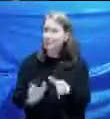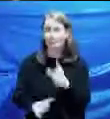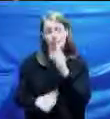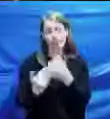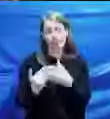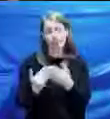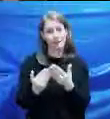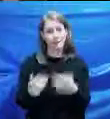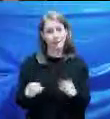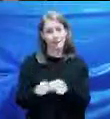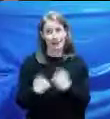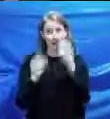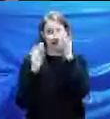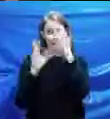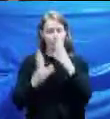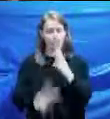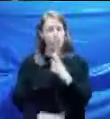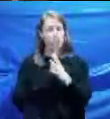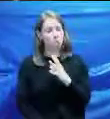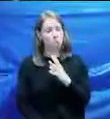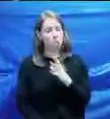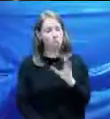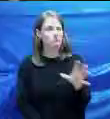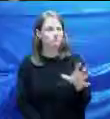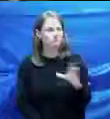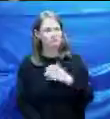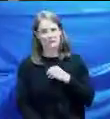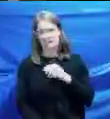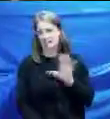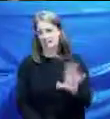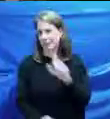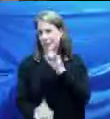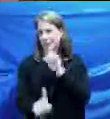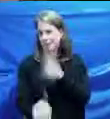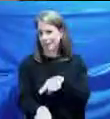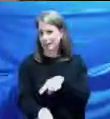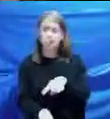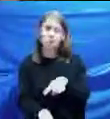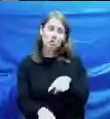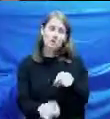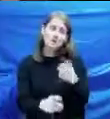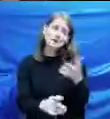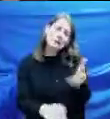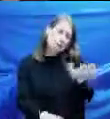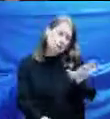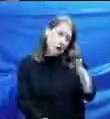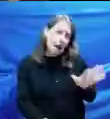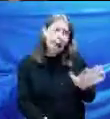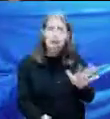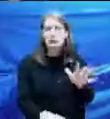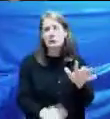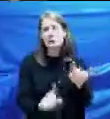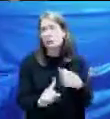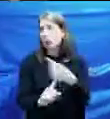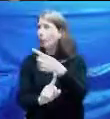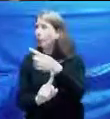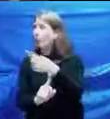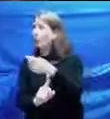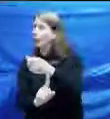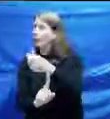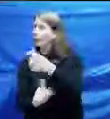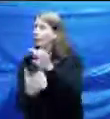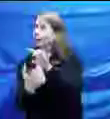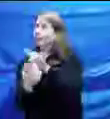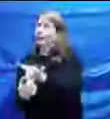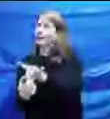that I sometimes accepted an answer that was tangentially related to the text, but not really from the text.